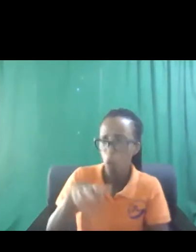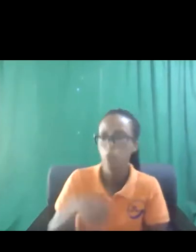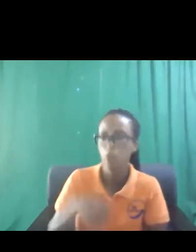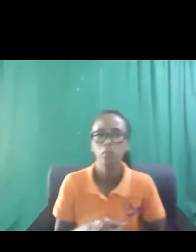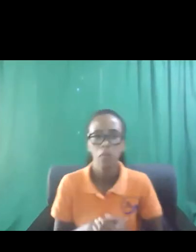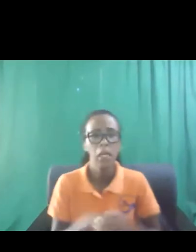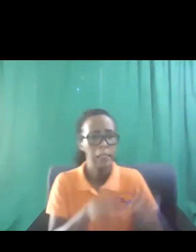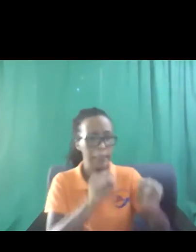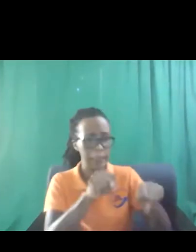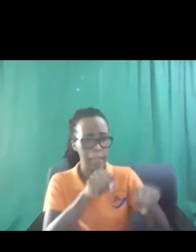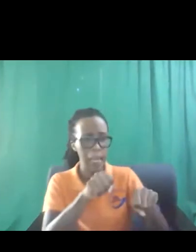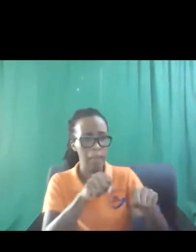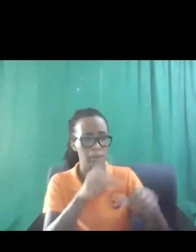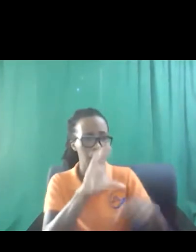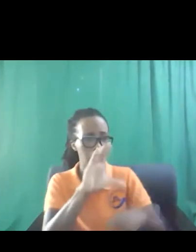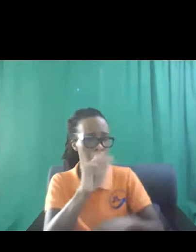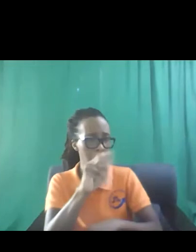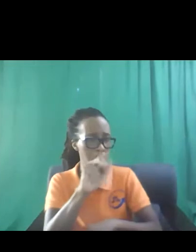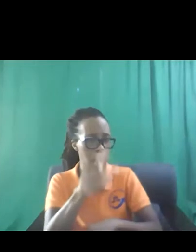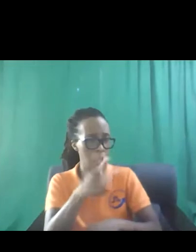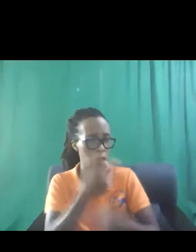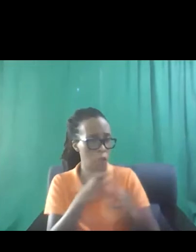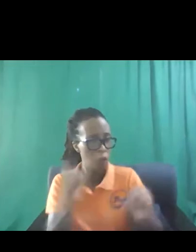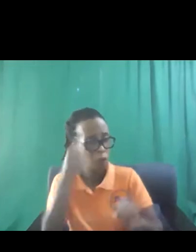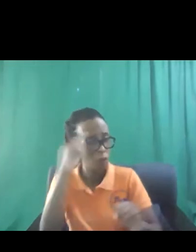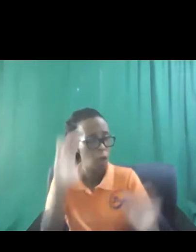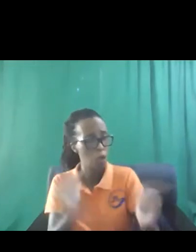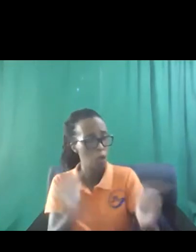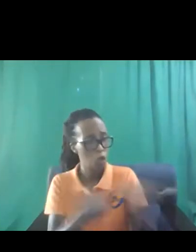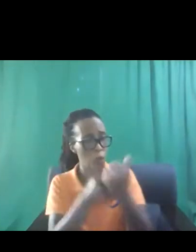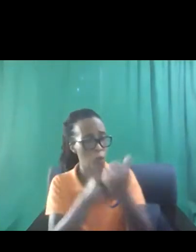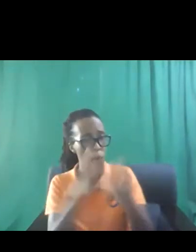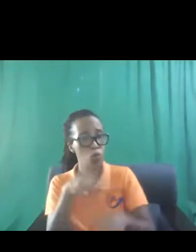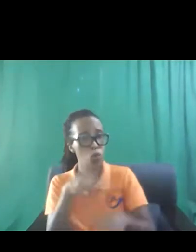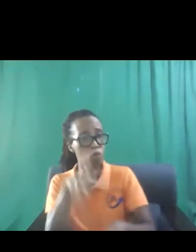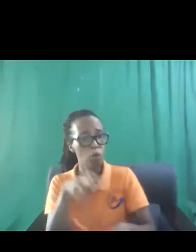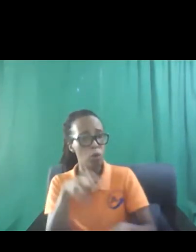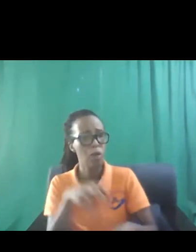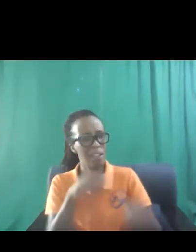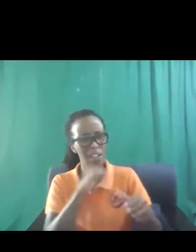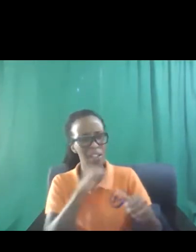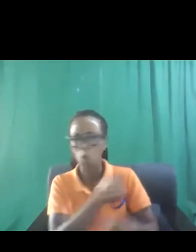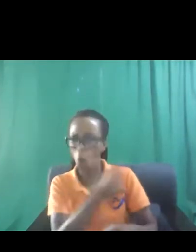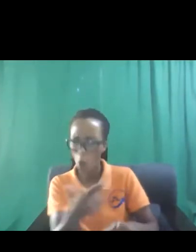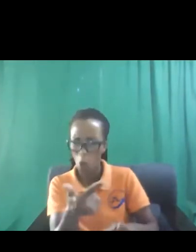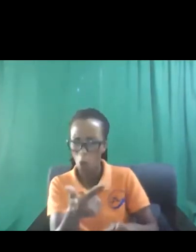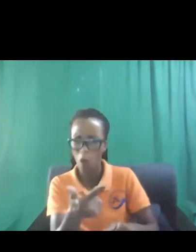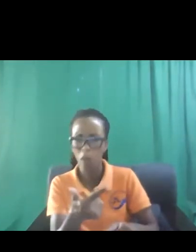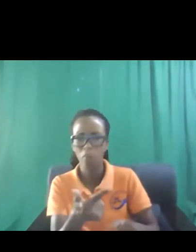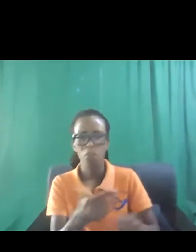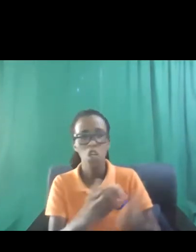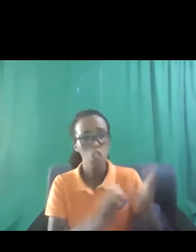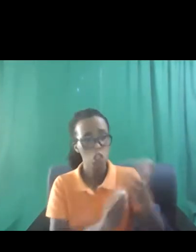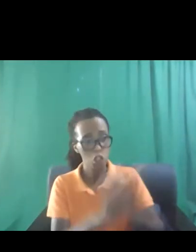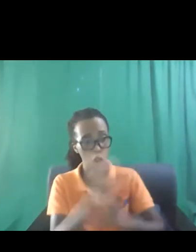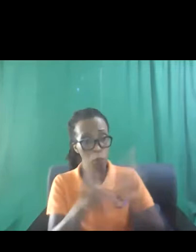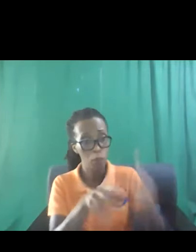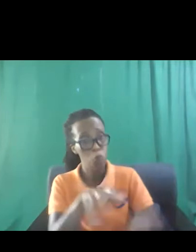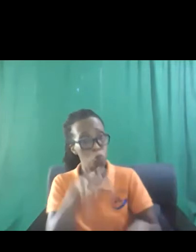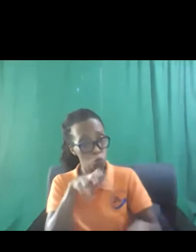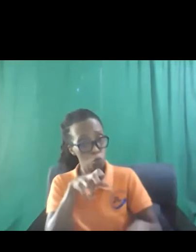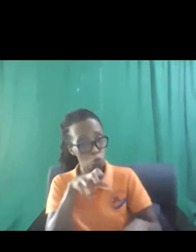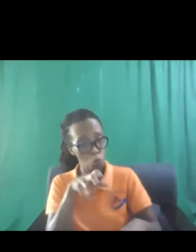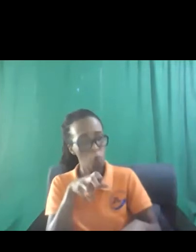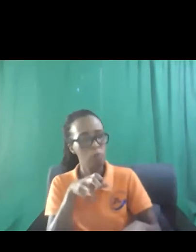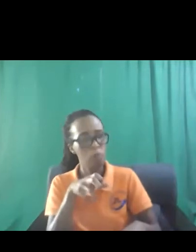clinical linguistics will help stroke patients, especially those, because not everyone who has a stroke loses some kind of